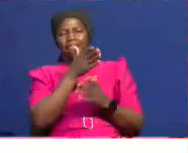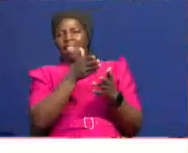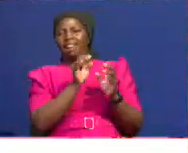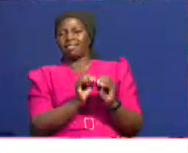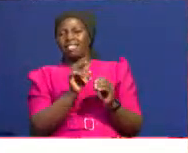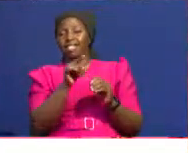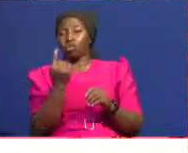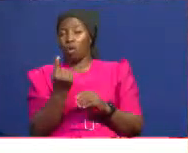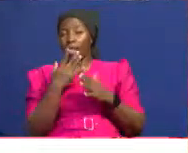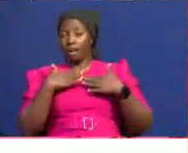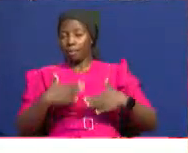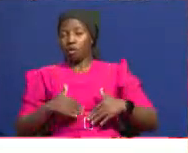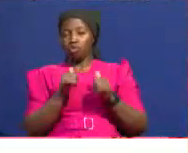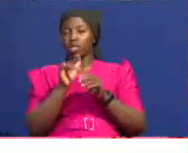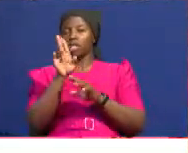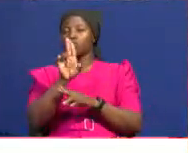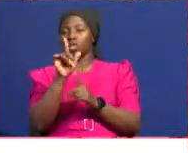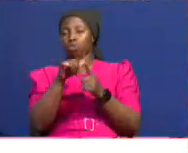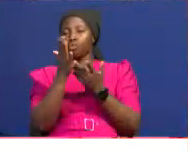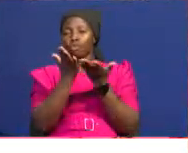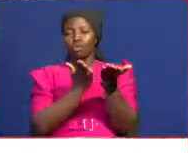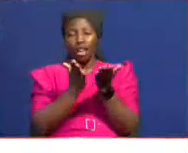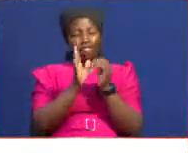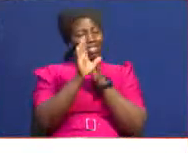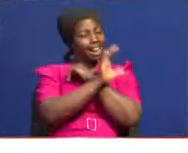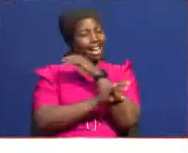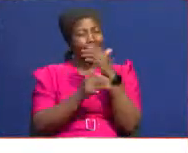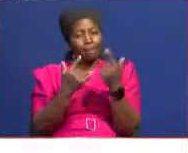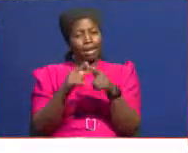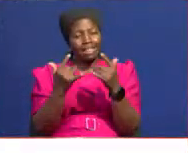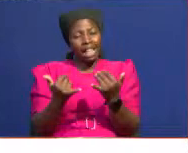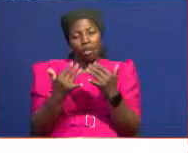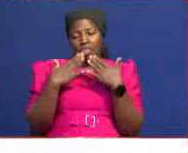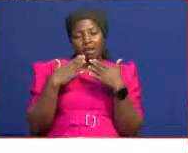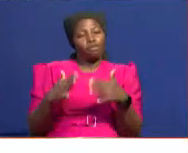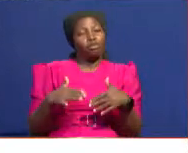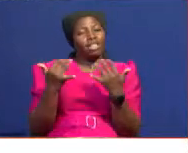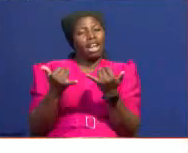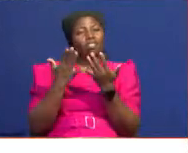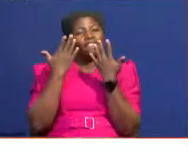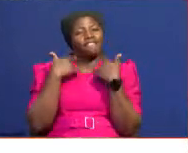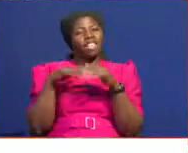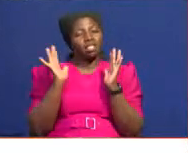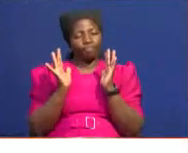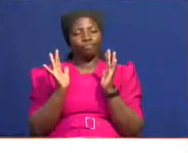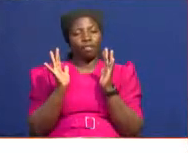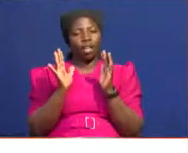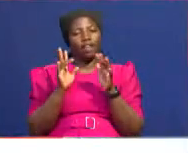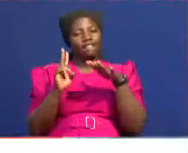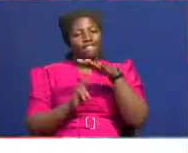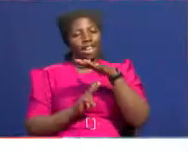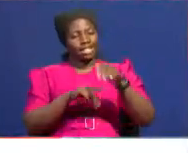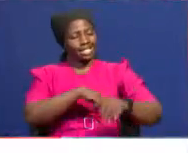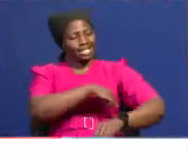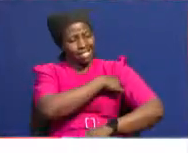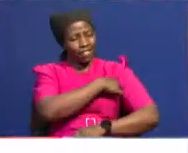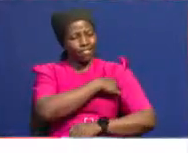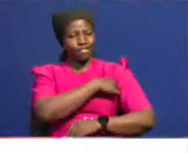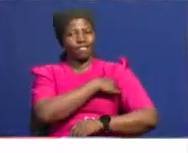he served the country with, and now it is finished. Vice Chief of Defense Forces, Lieutenant General Charles